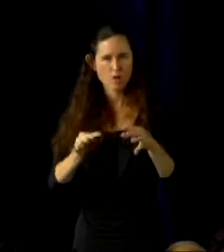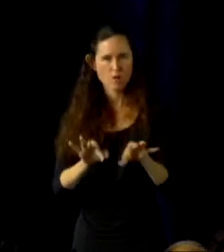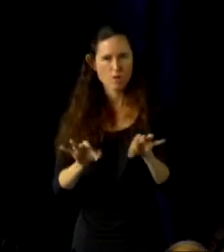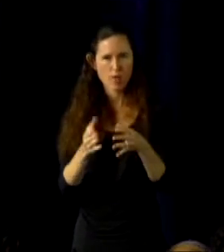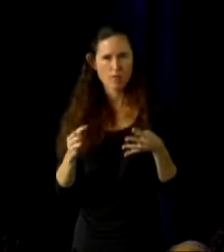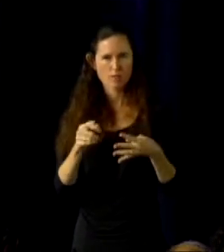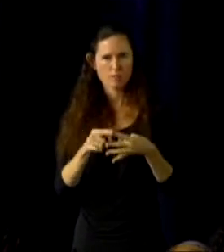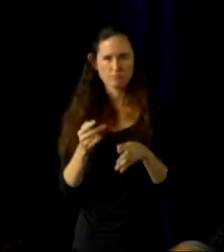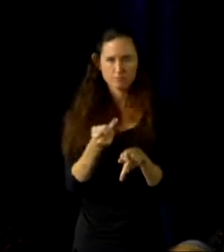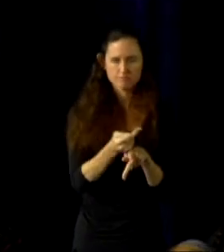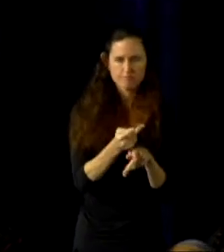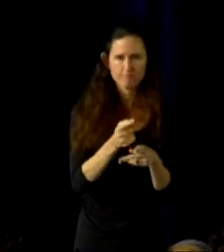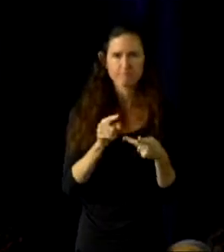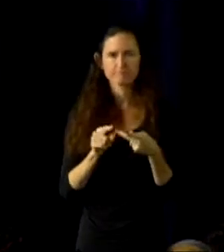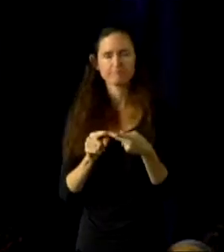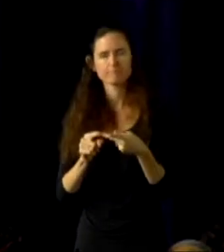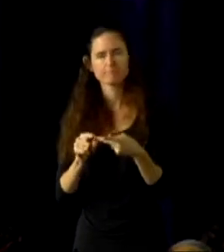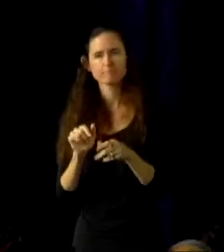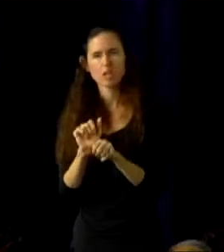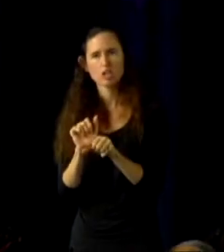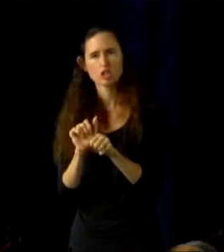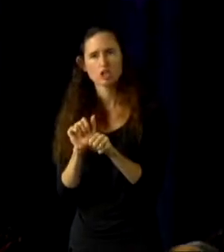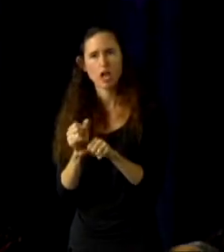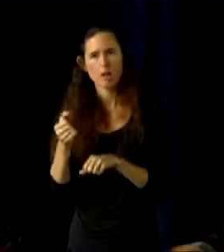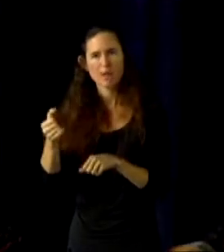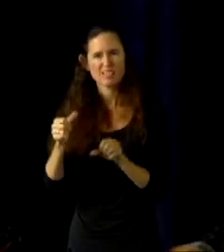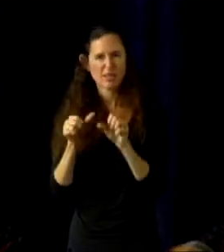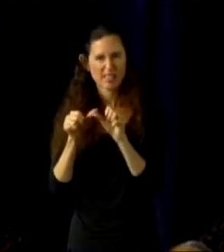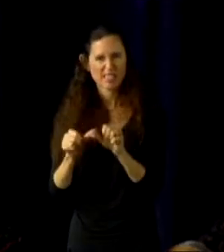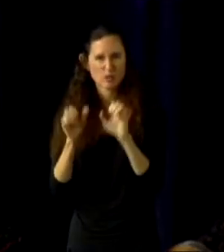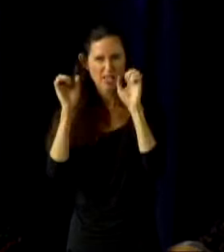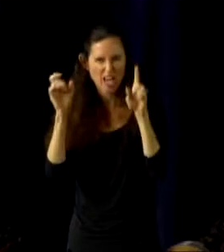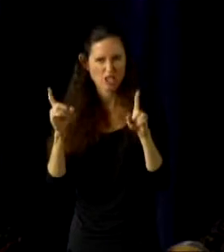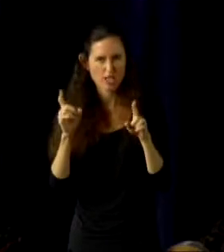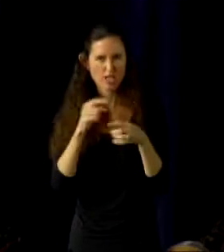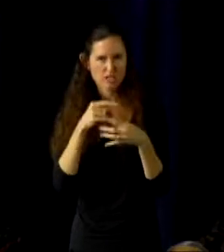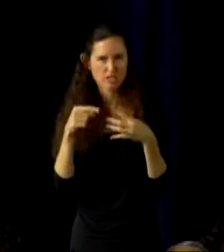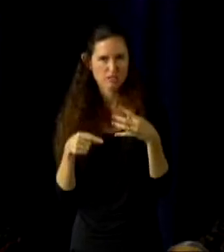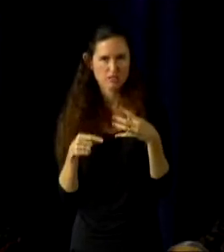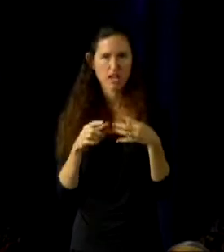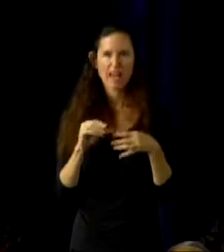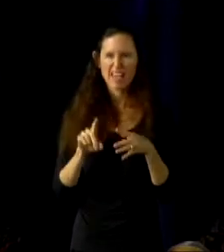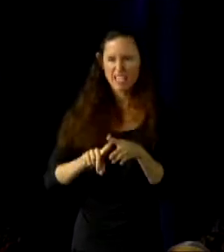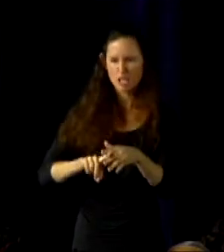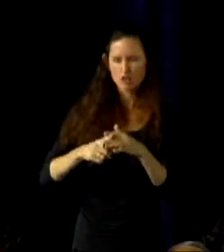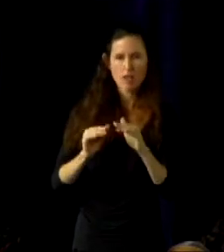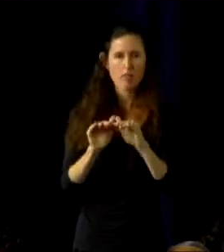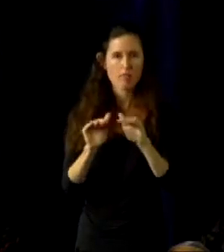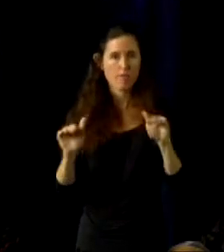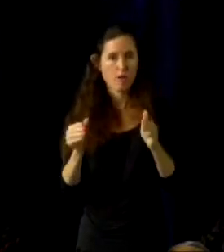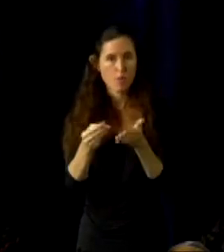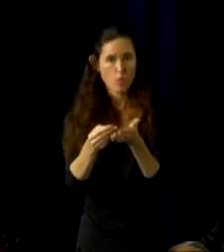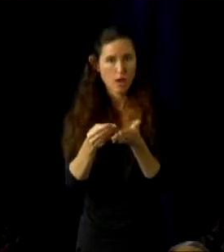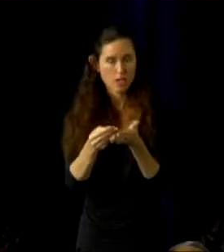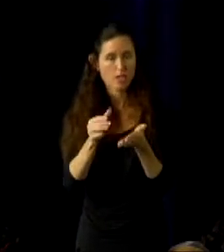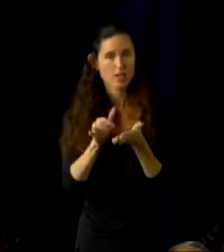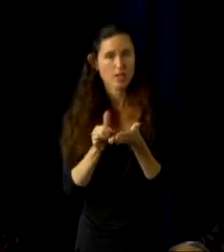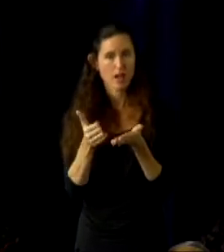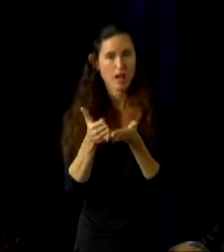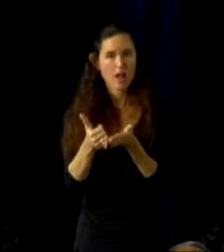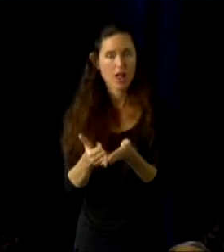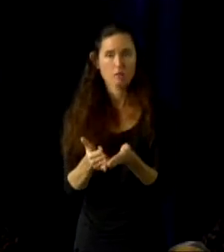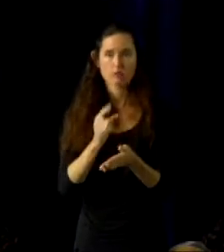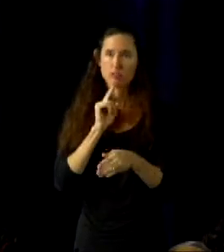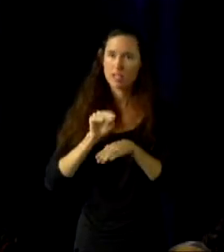rate, completion rate, job placement or continuing education, and entry-level wages. These are things that drive the metrics, but as much